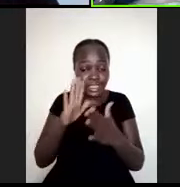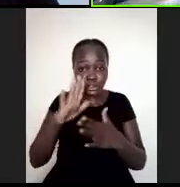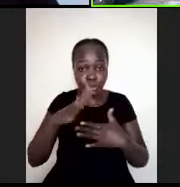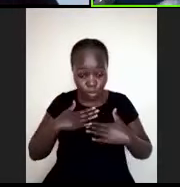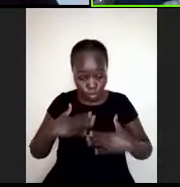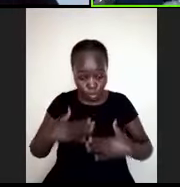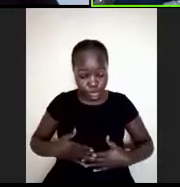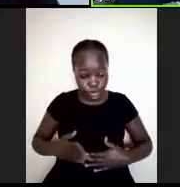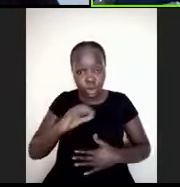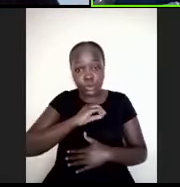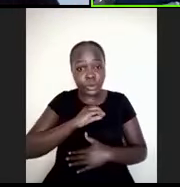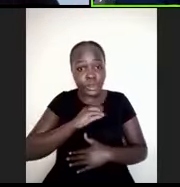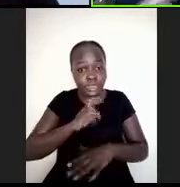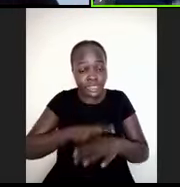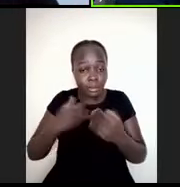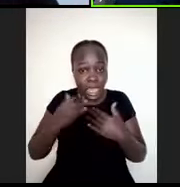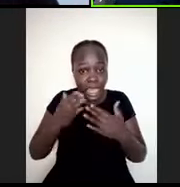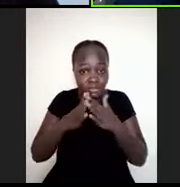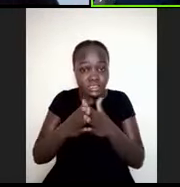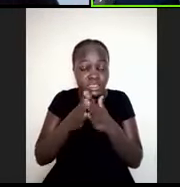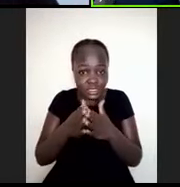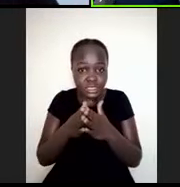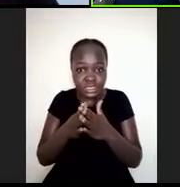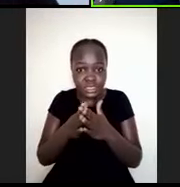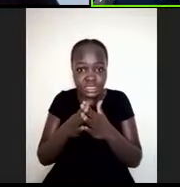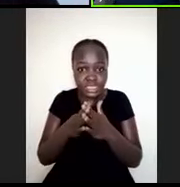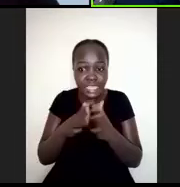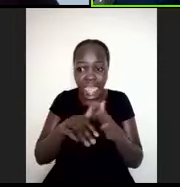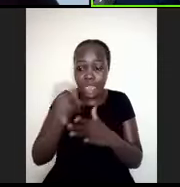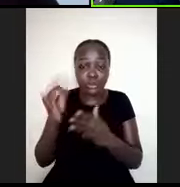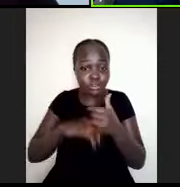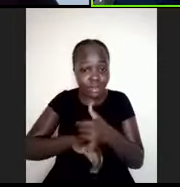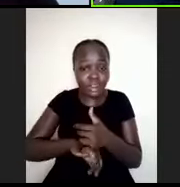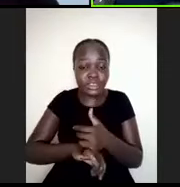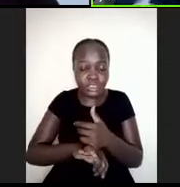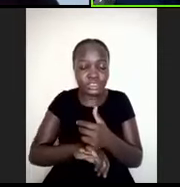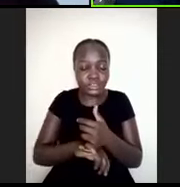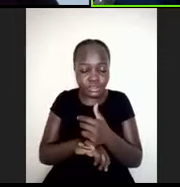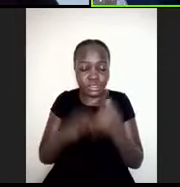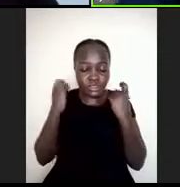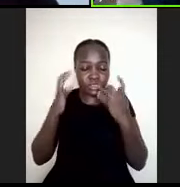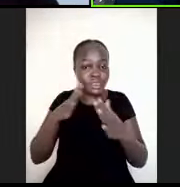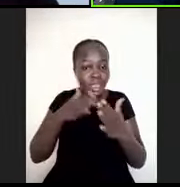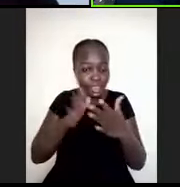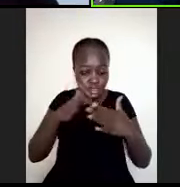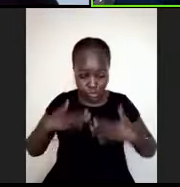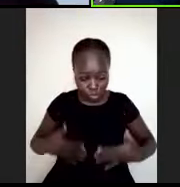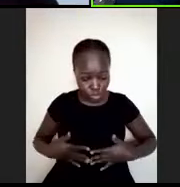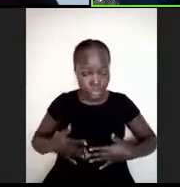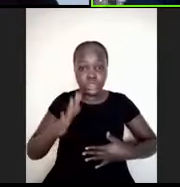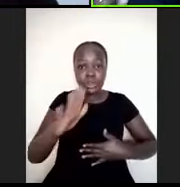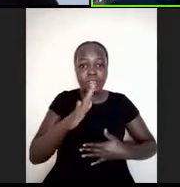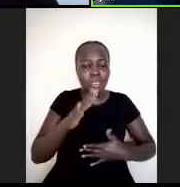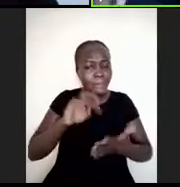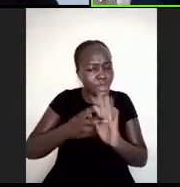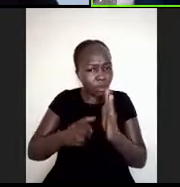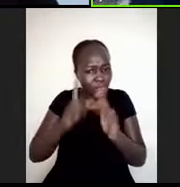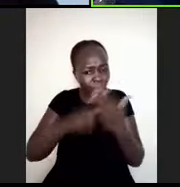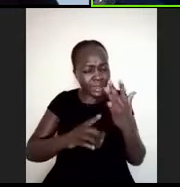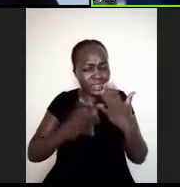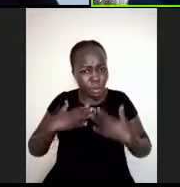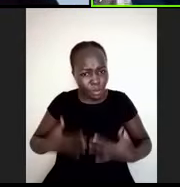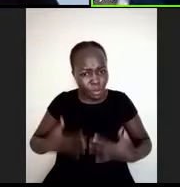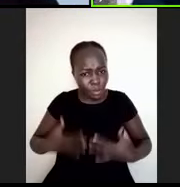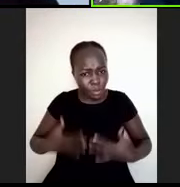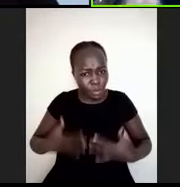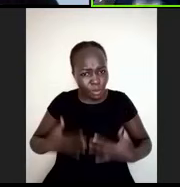have sex outside marriage. Okay, so what does this mean? What is your body? Your body is the